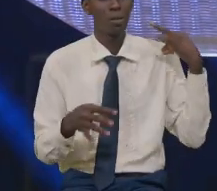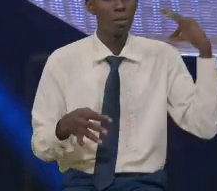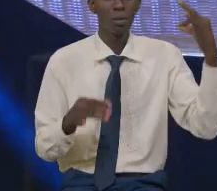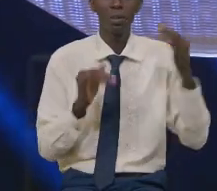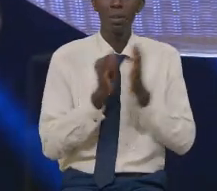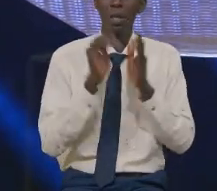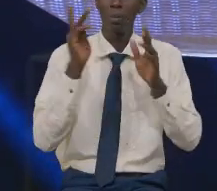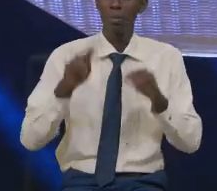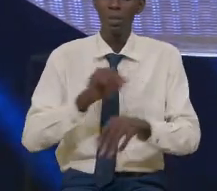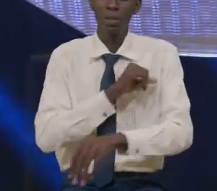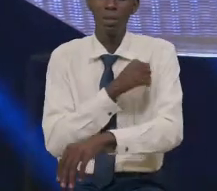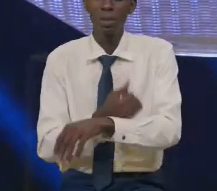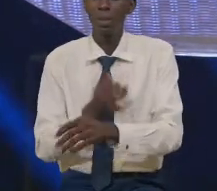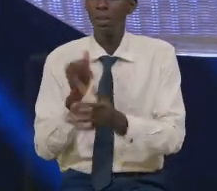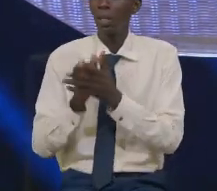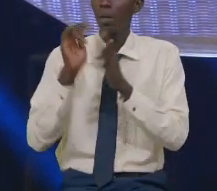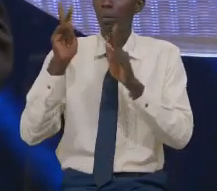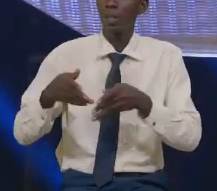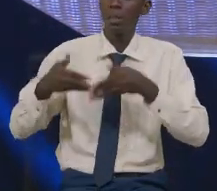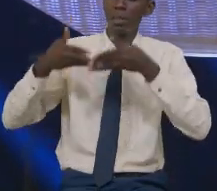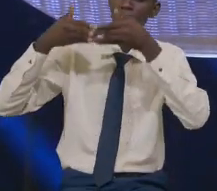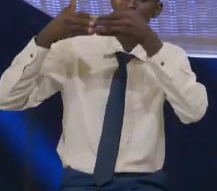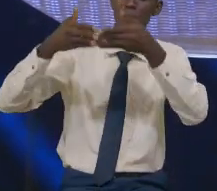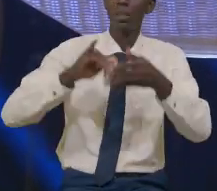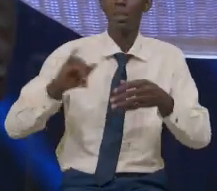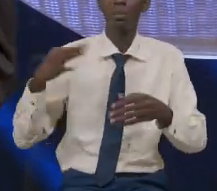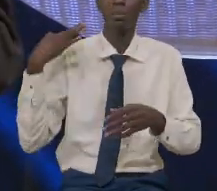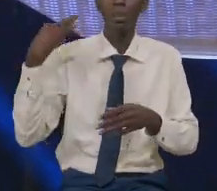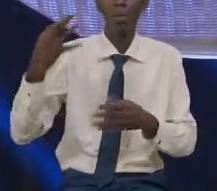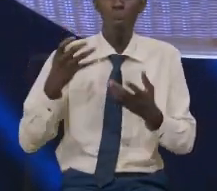that person's leadership.